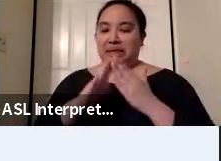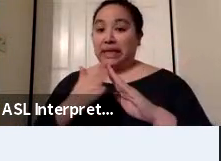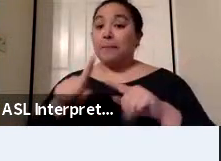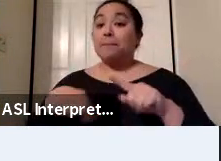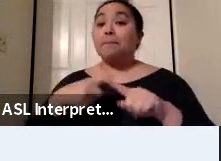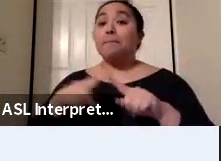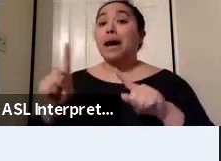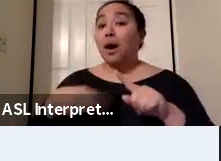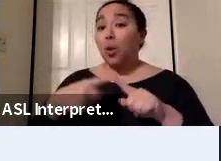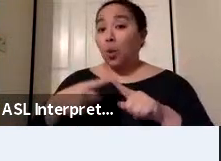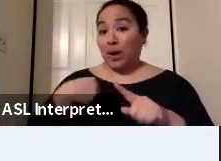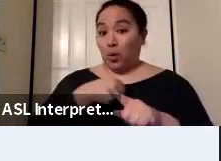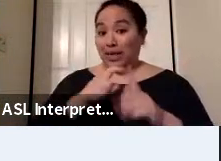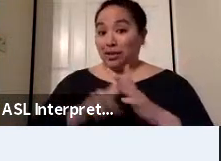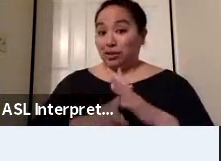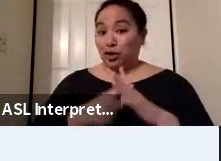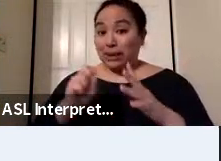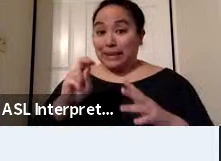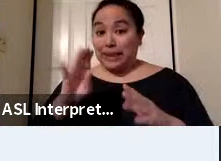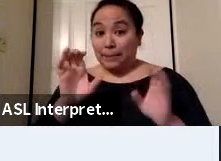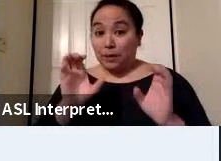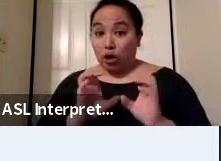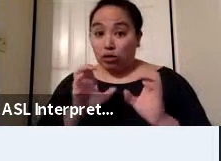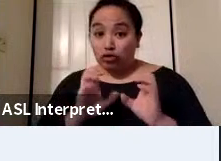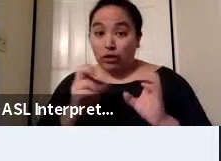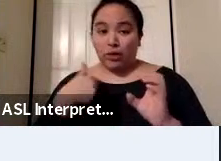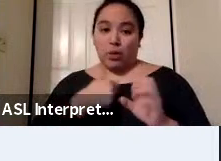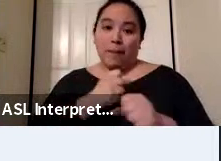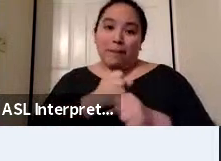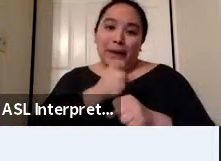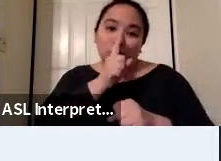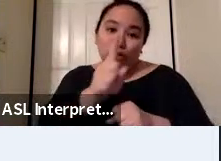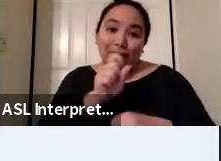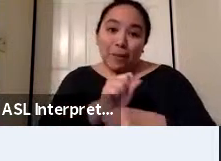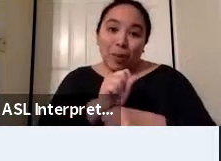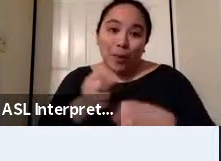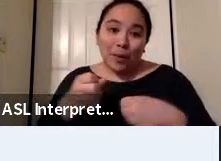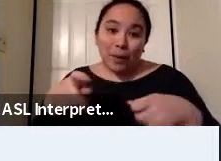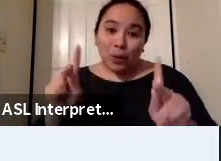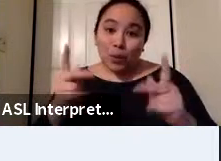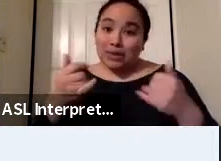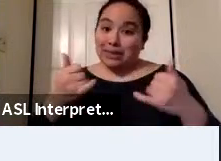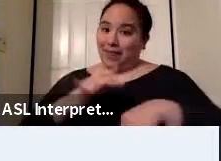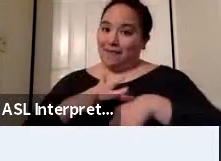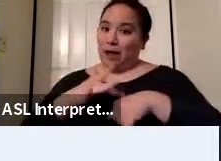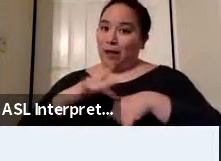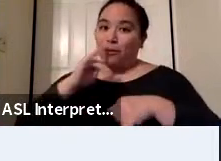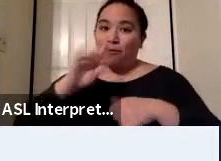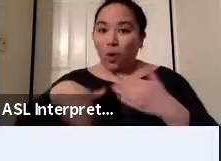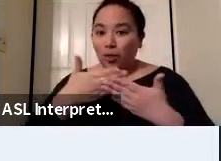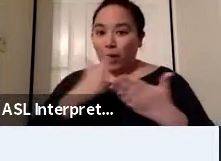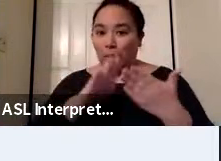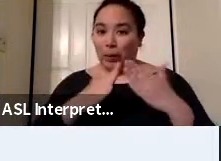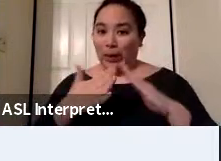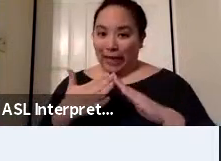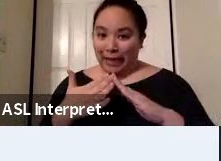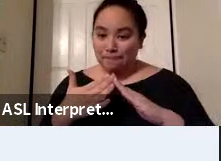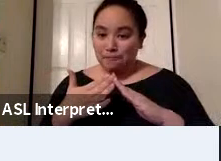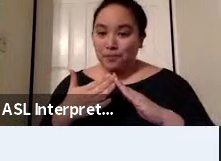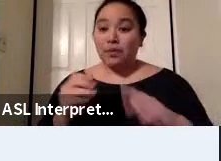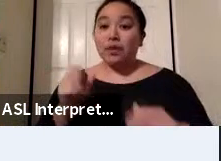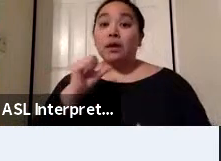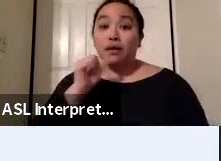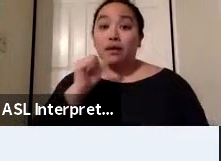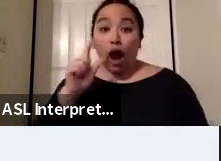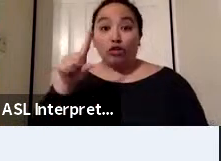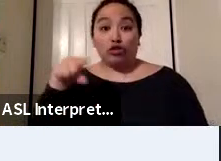process, we wanted to make sure that employment opportunities were made available to our community, not